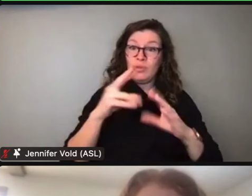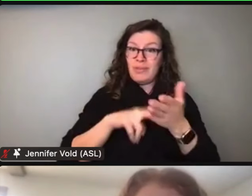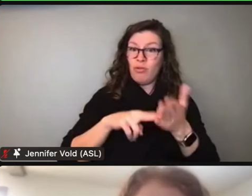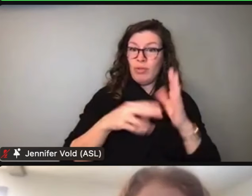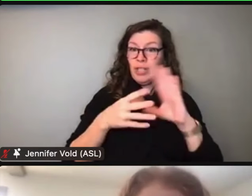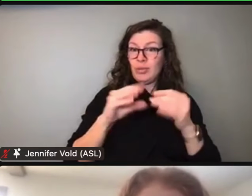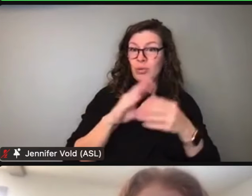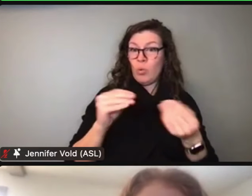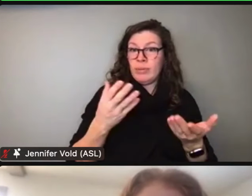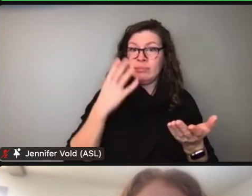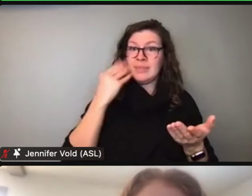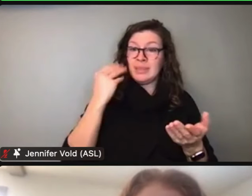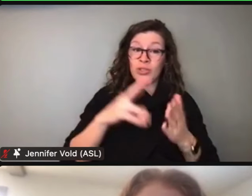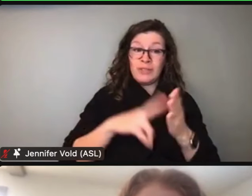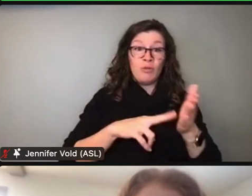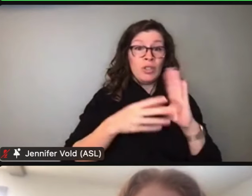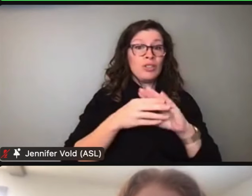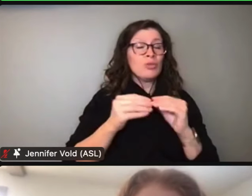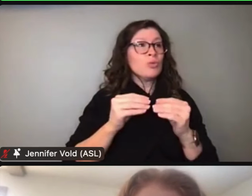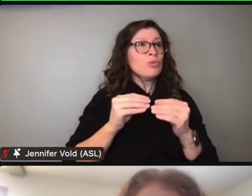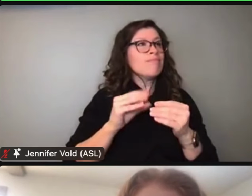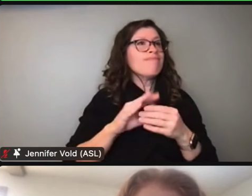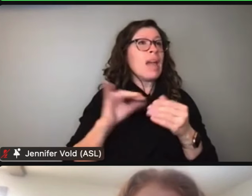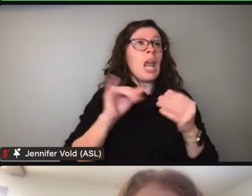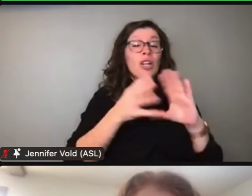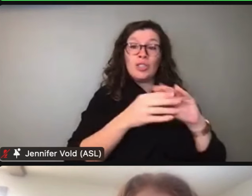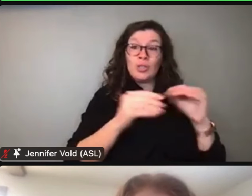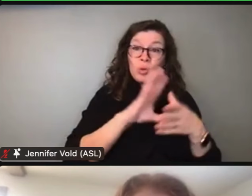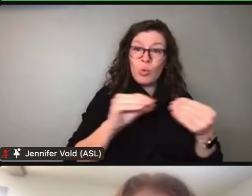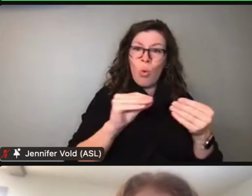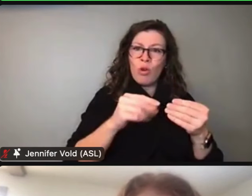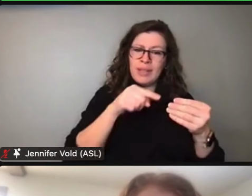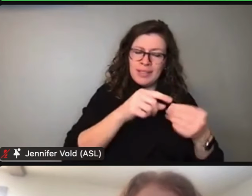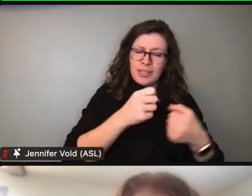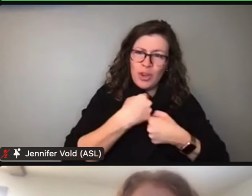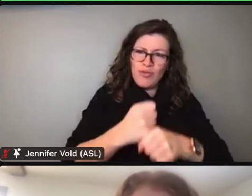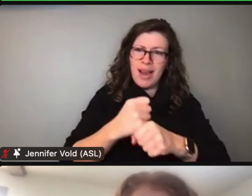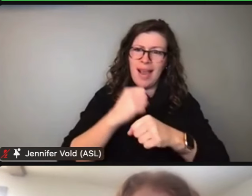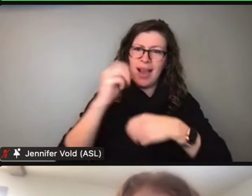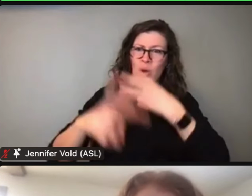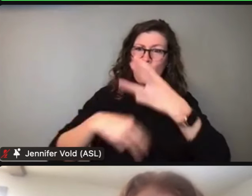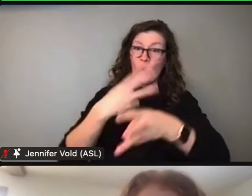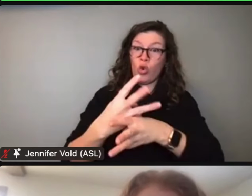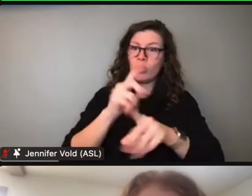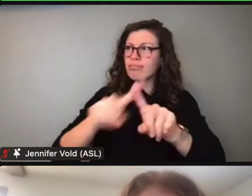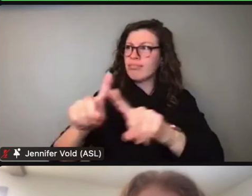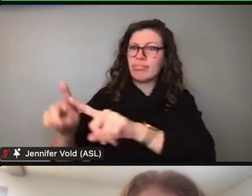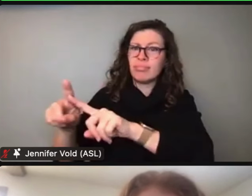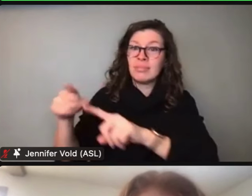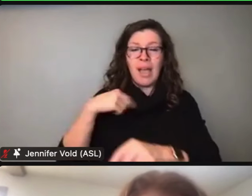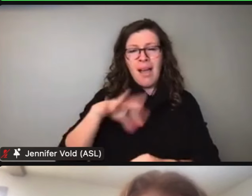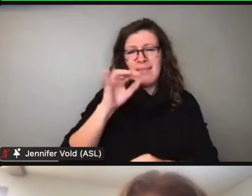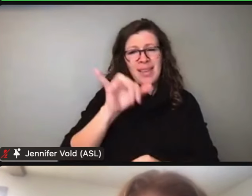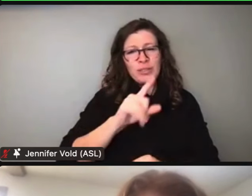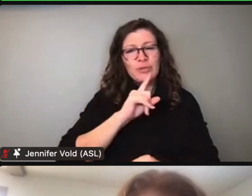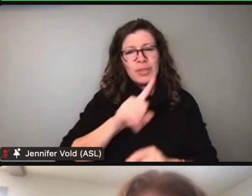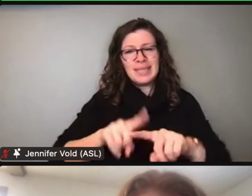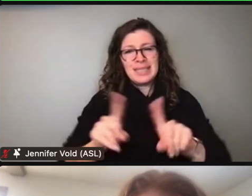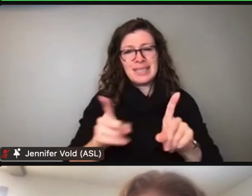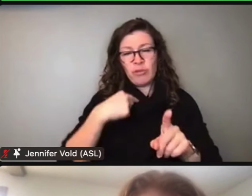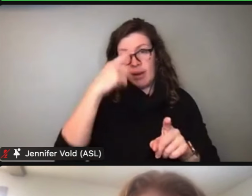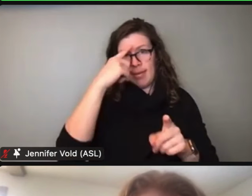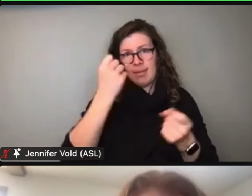The experience of reading story, like stories, give rise to worlds, and like that's really different. I find, and I think many people